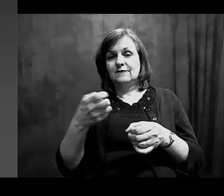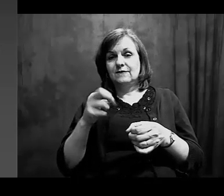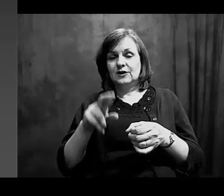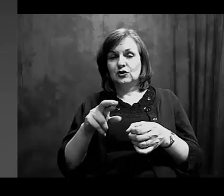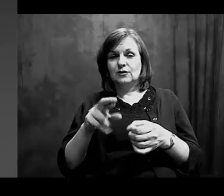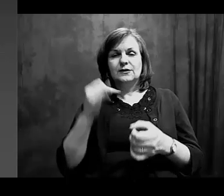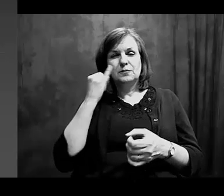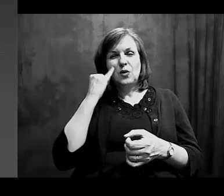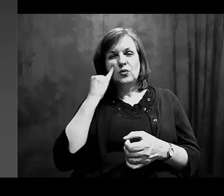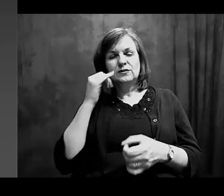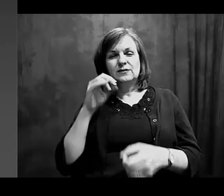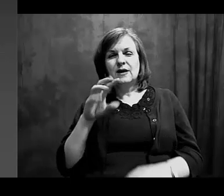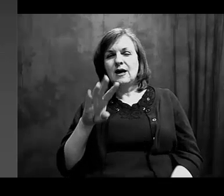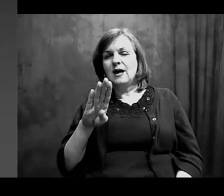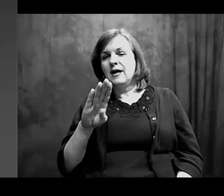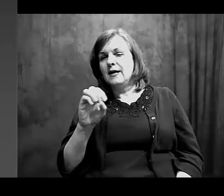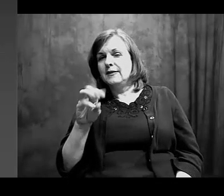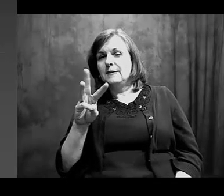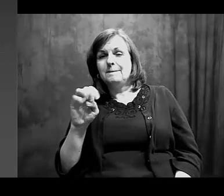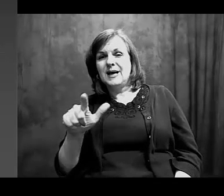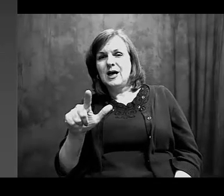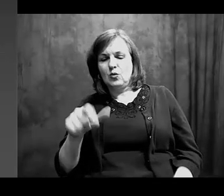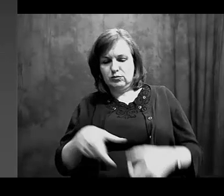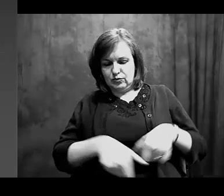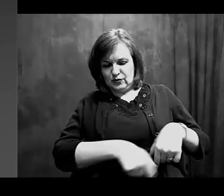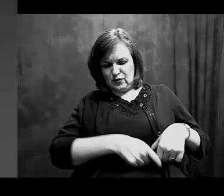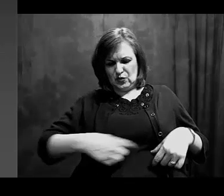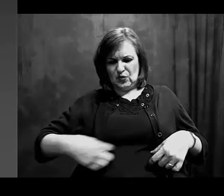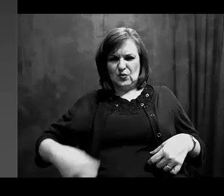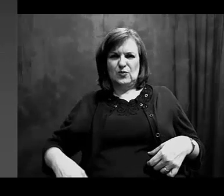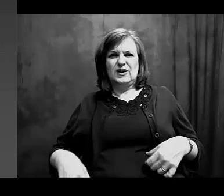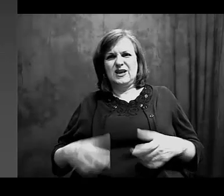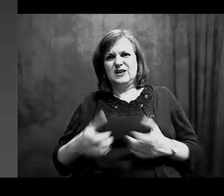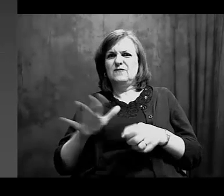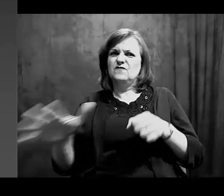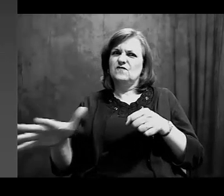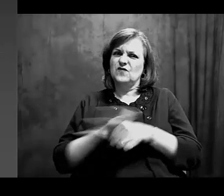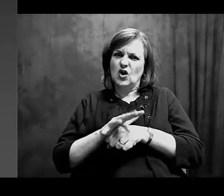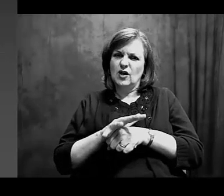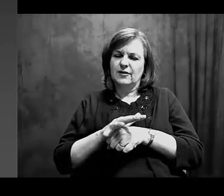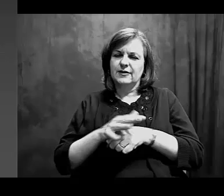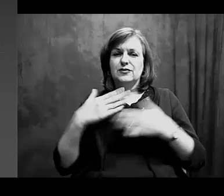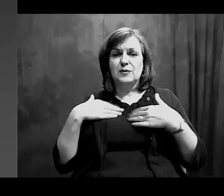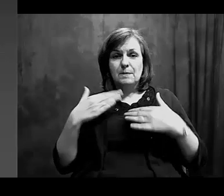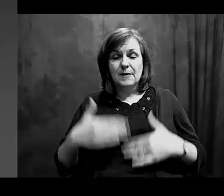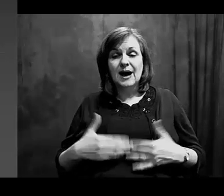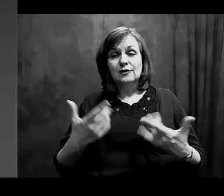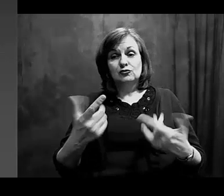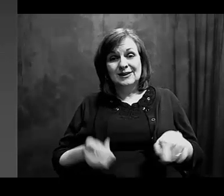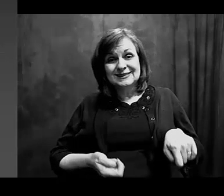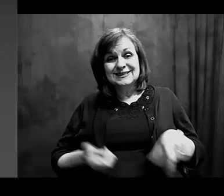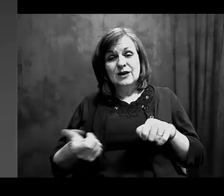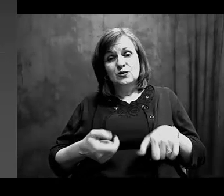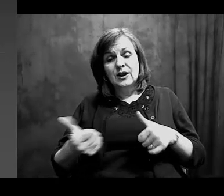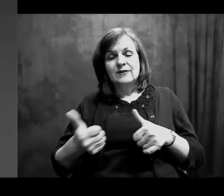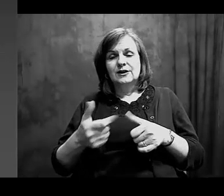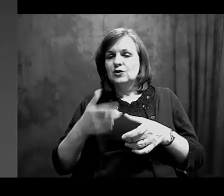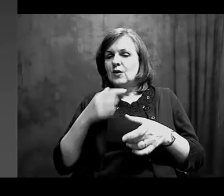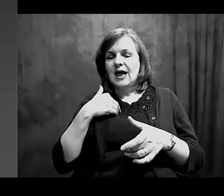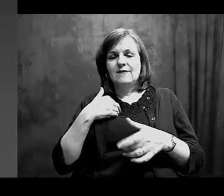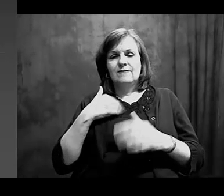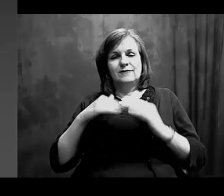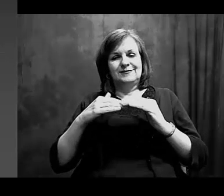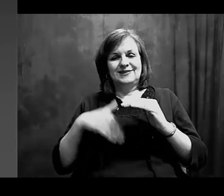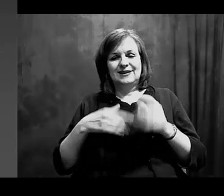also better known as your anus, and that sphincter is going to control whether or not you actually defecate at that moment.